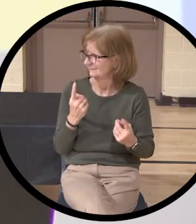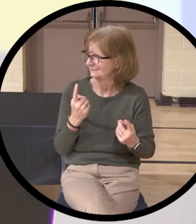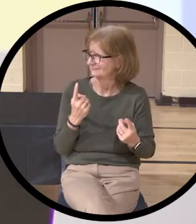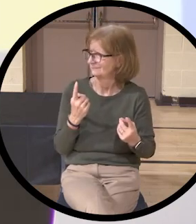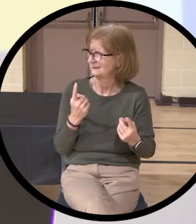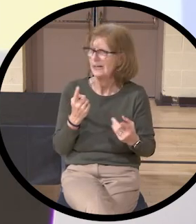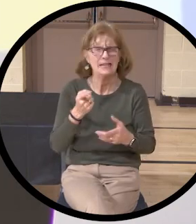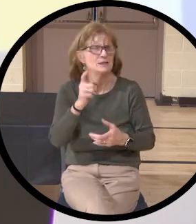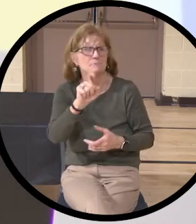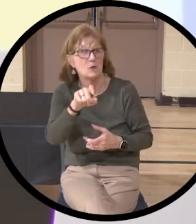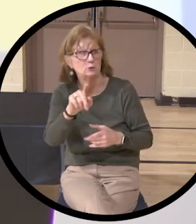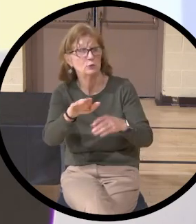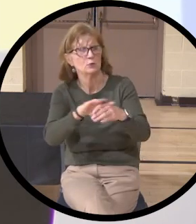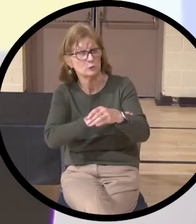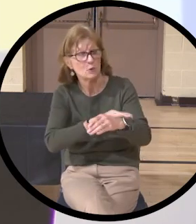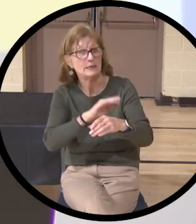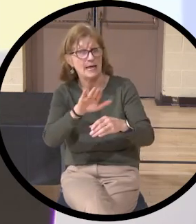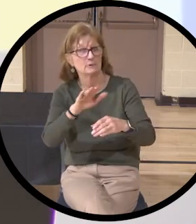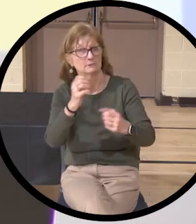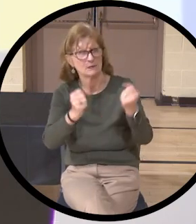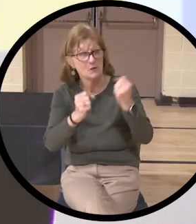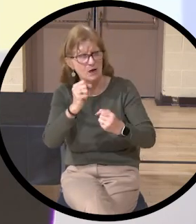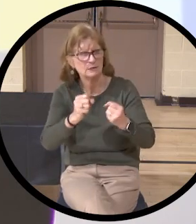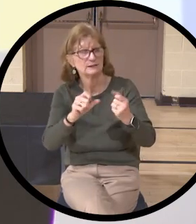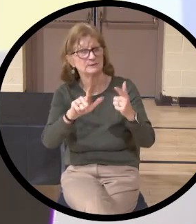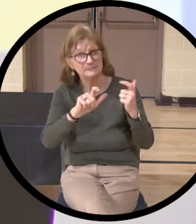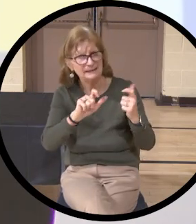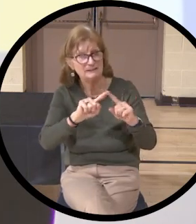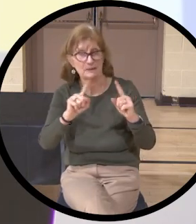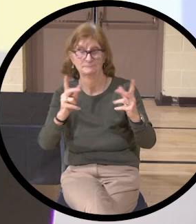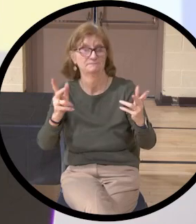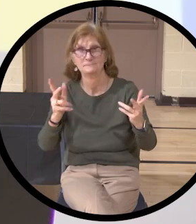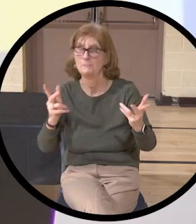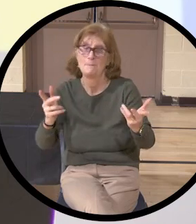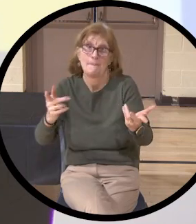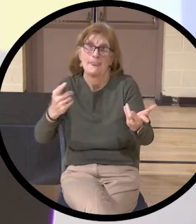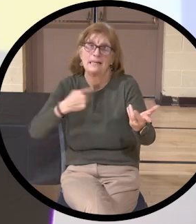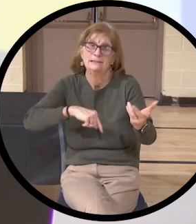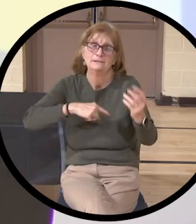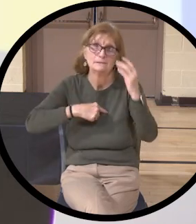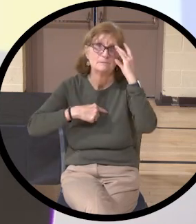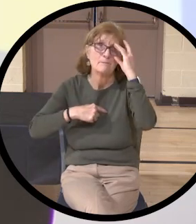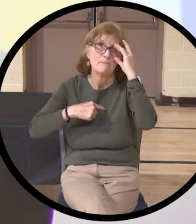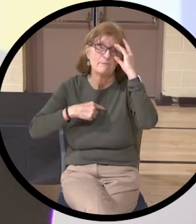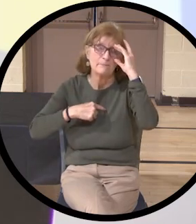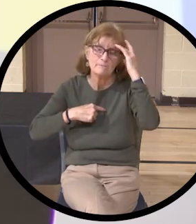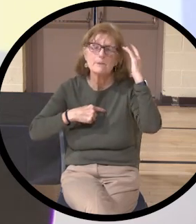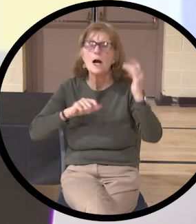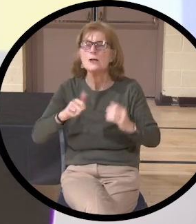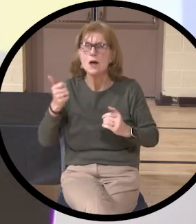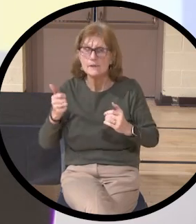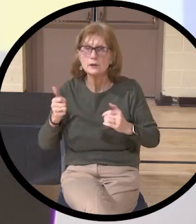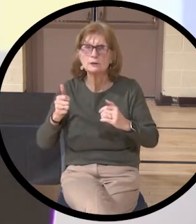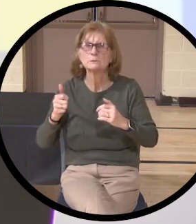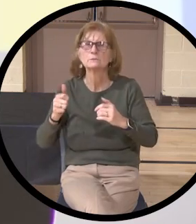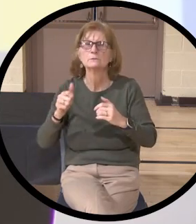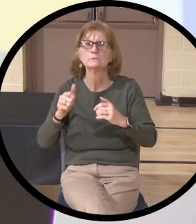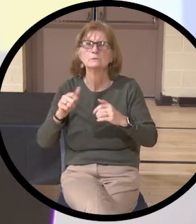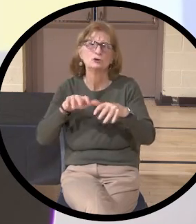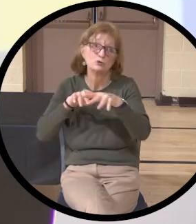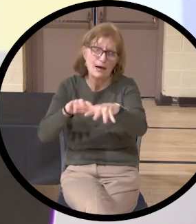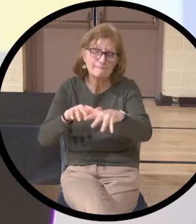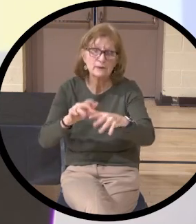uphill. Pretty intense. I think we would love to try to, as traffic calming emerges as